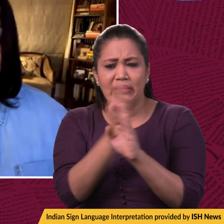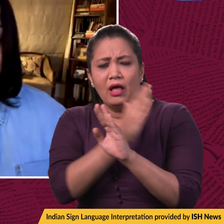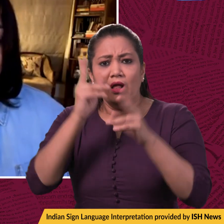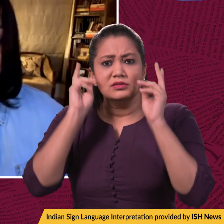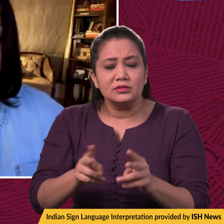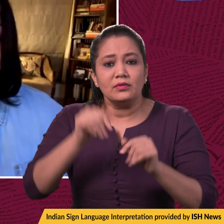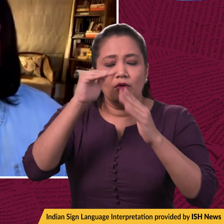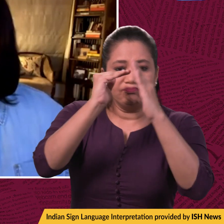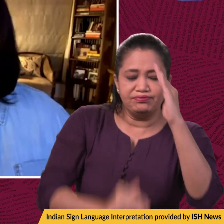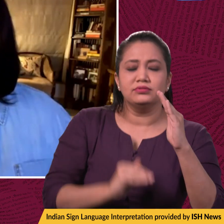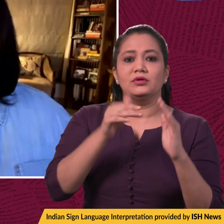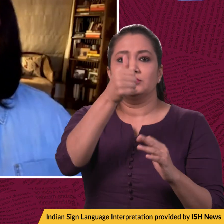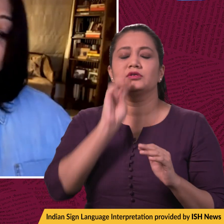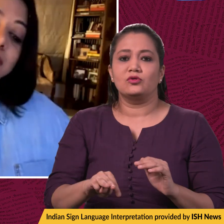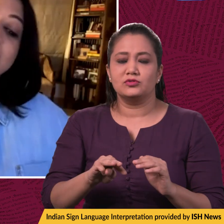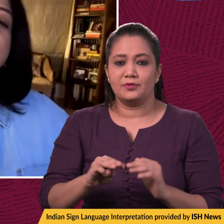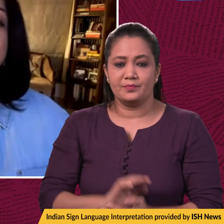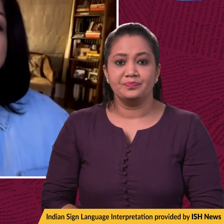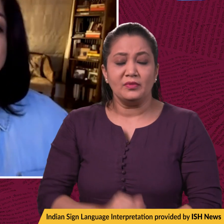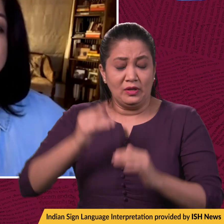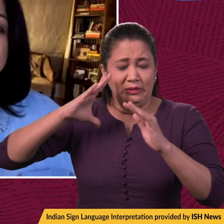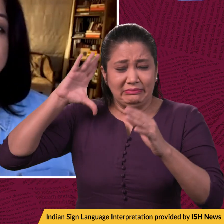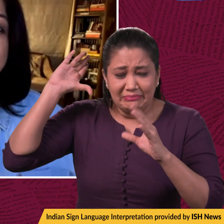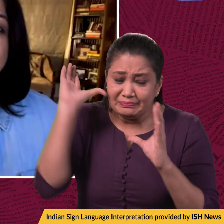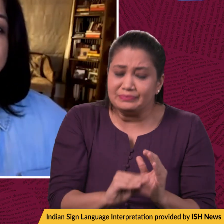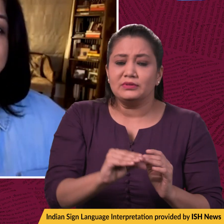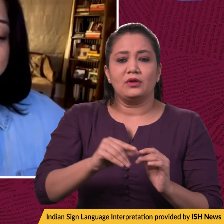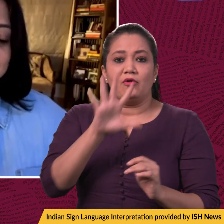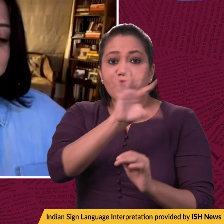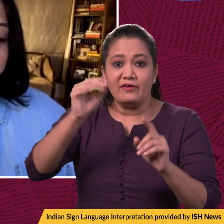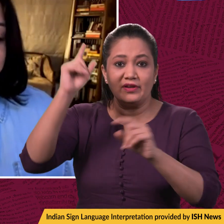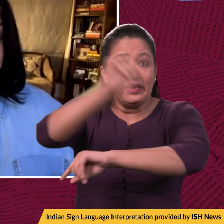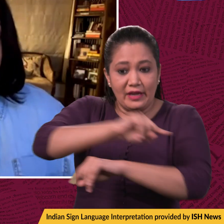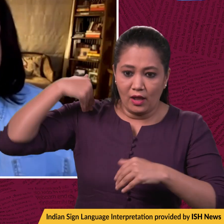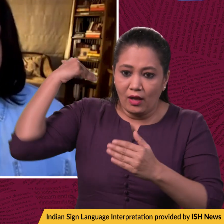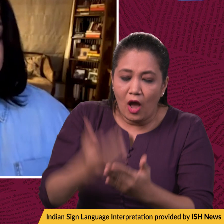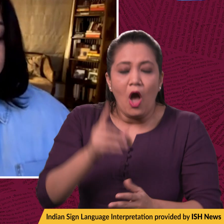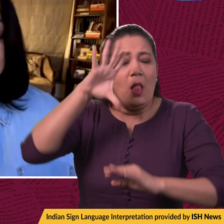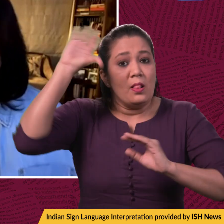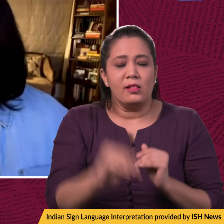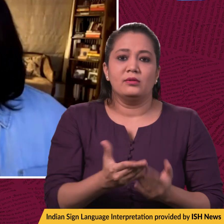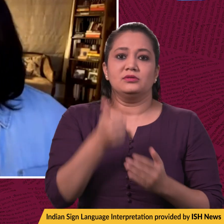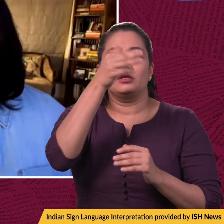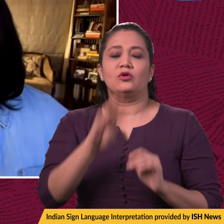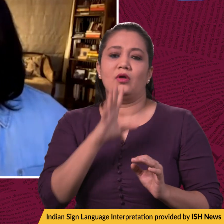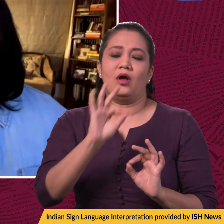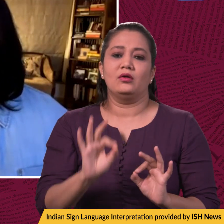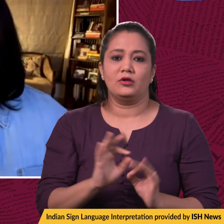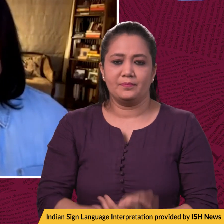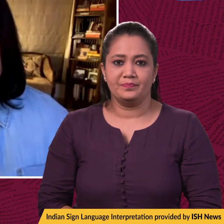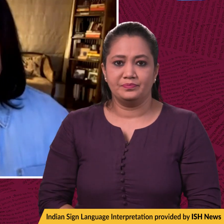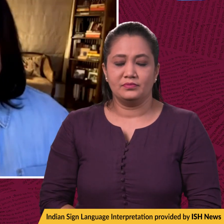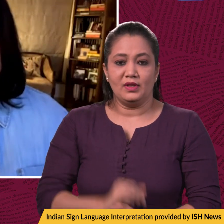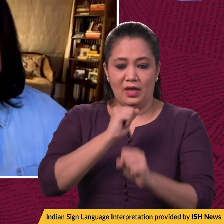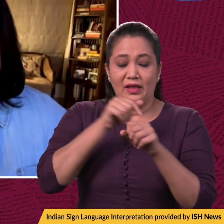down to 6,000. It's the lowest number of cases reported in a day in about 500 days. India has also added Ghana